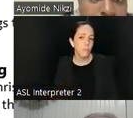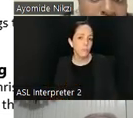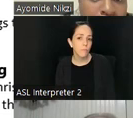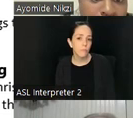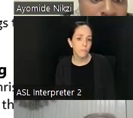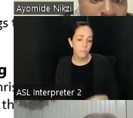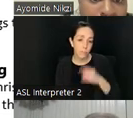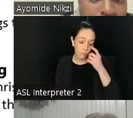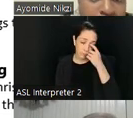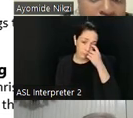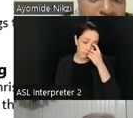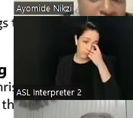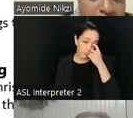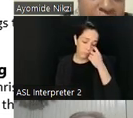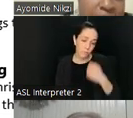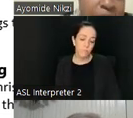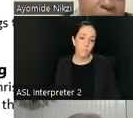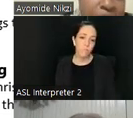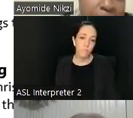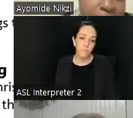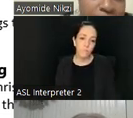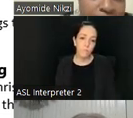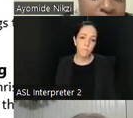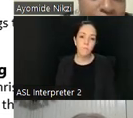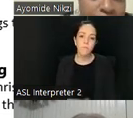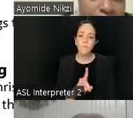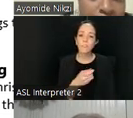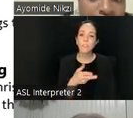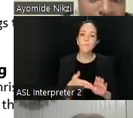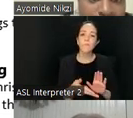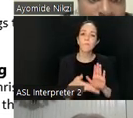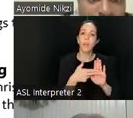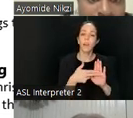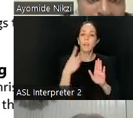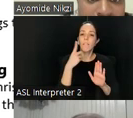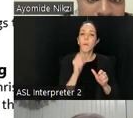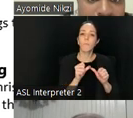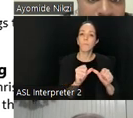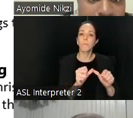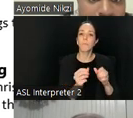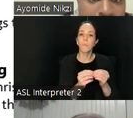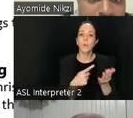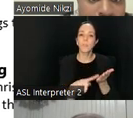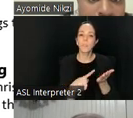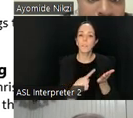And it just says flag for further discussion. Let's see.